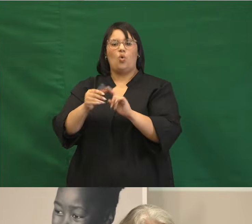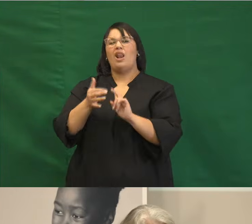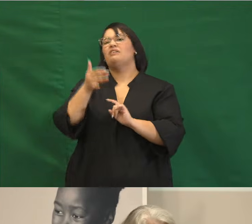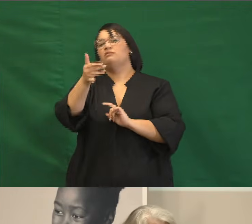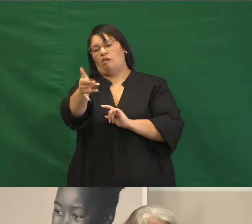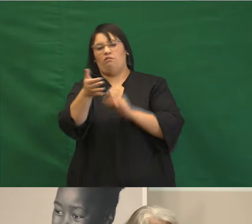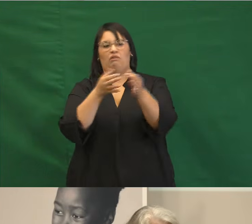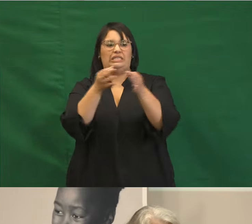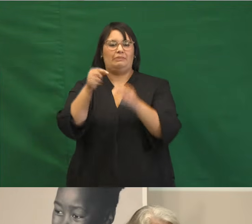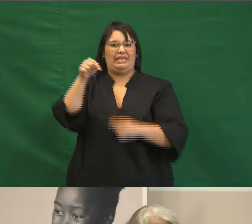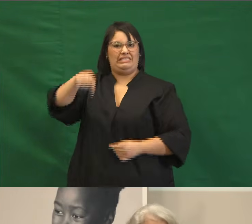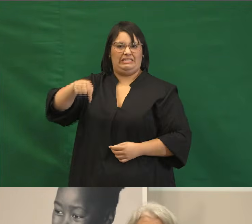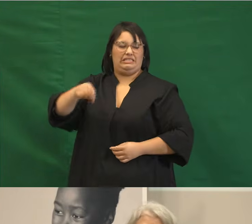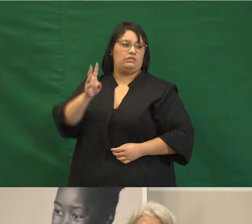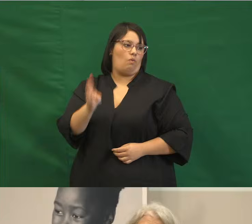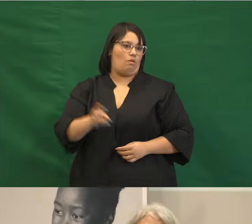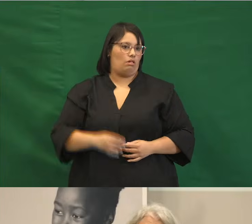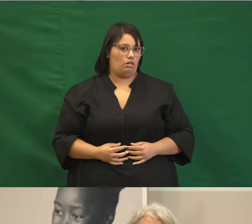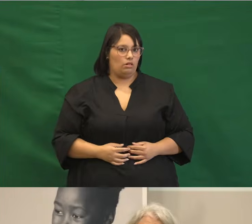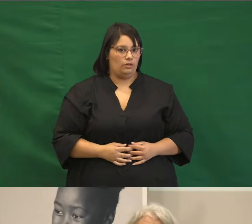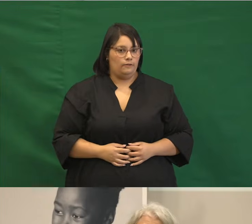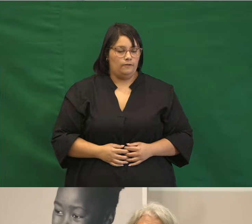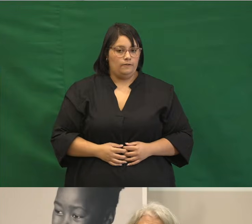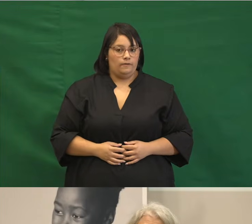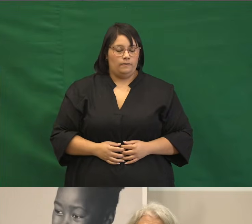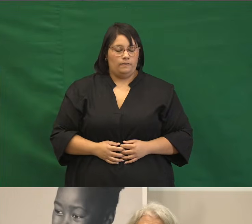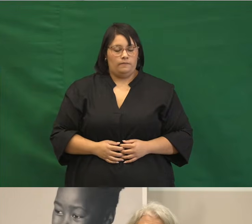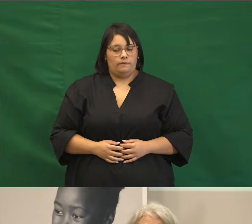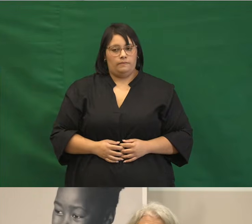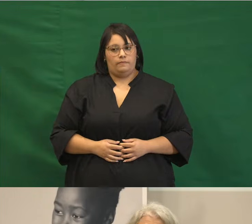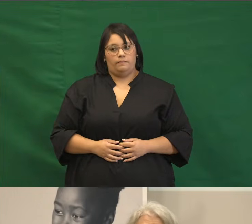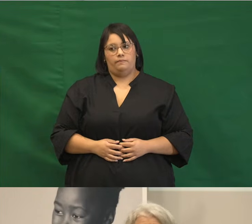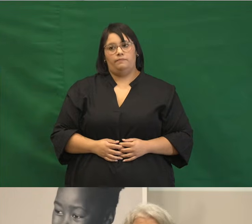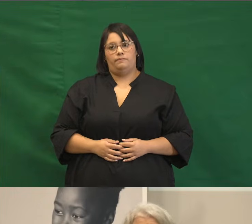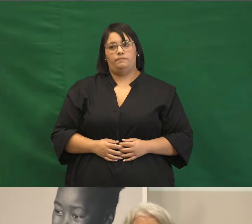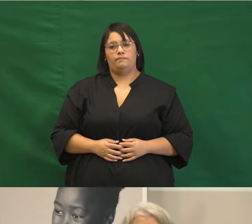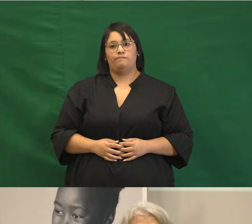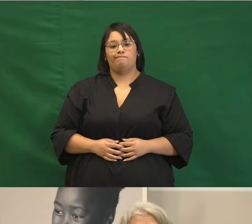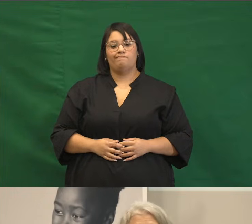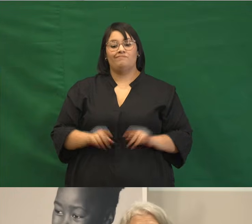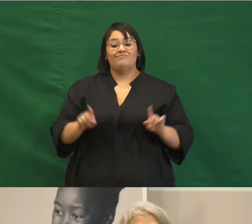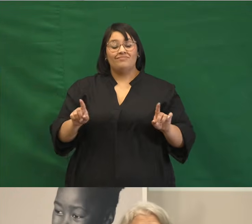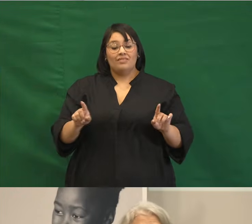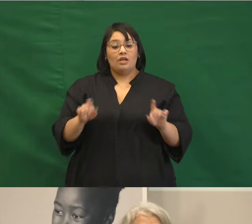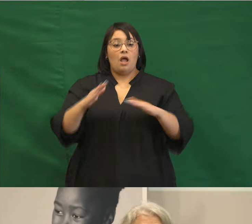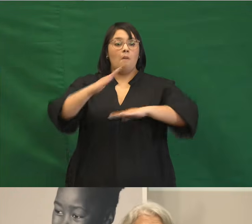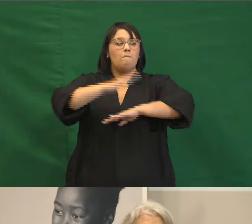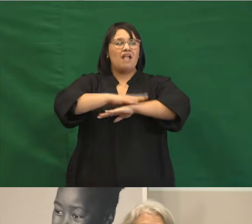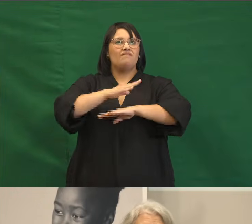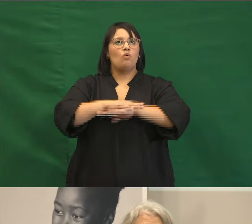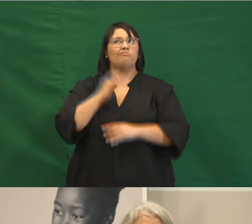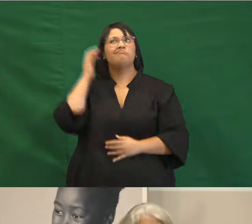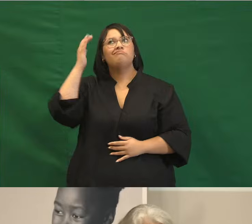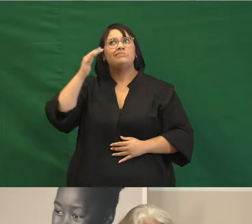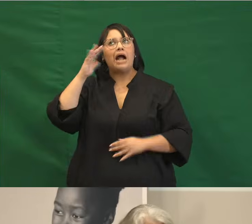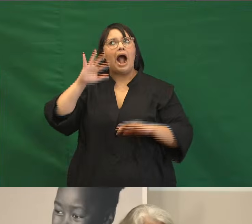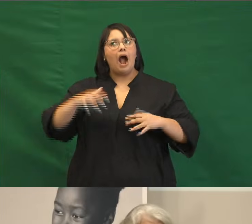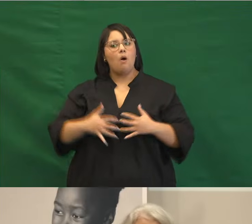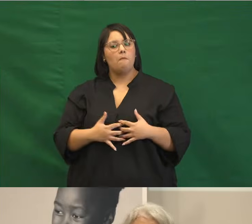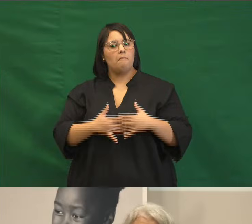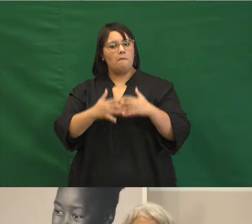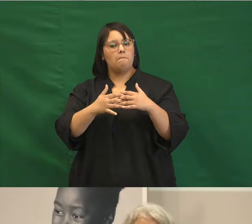soon. And to find ways of making, or platforms that are going to make